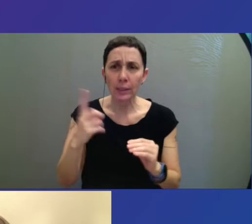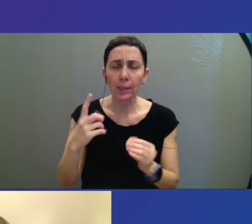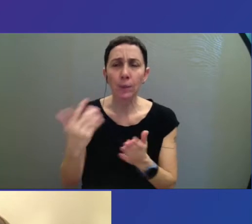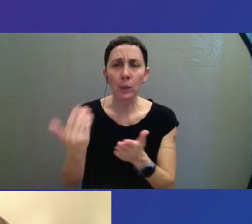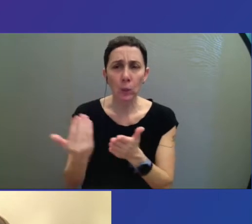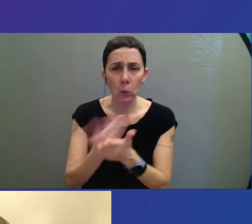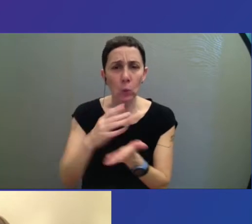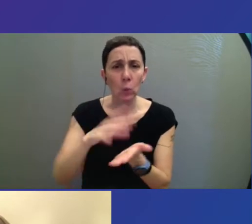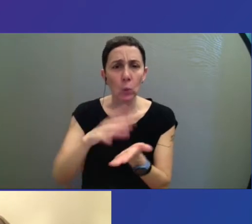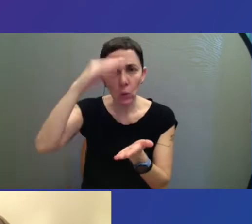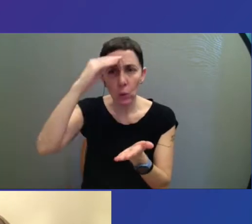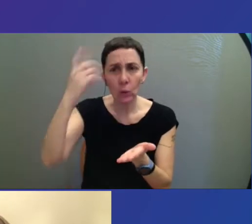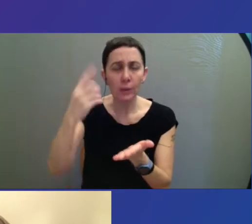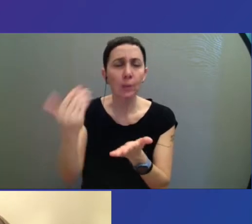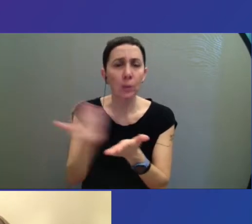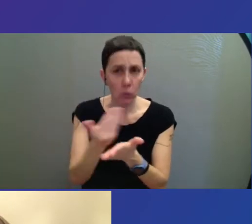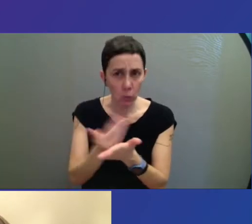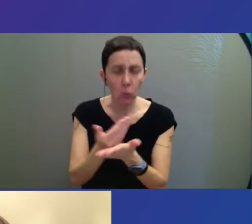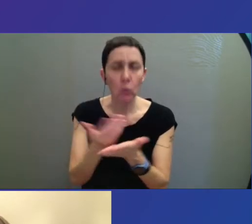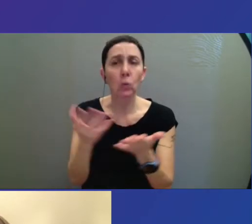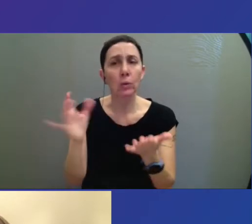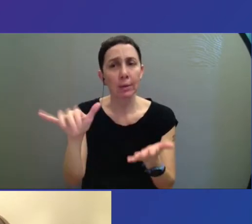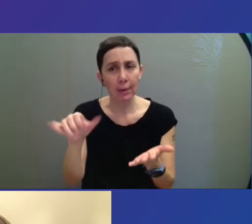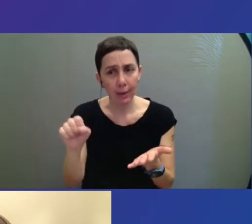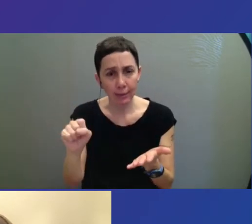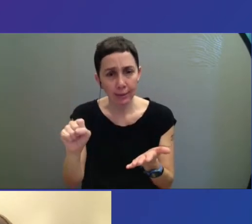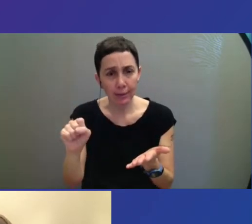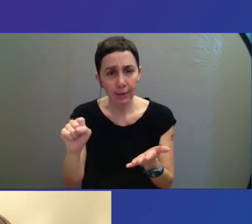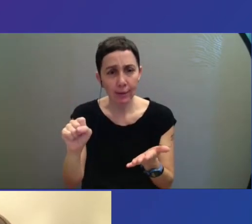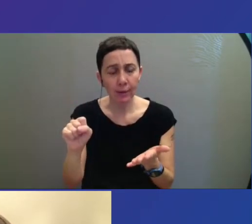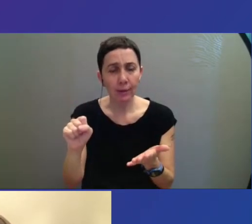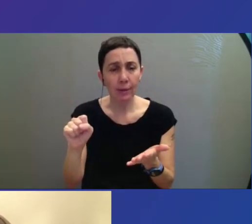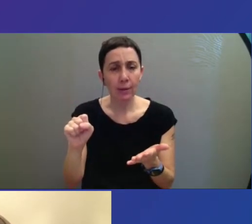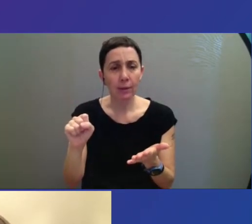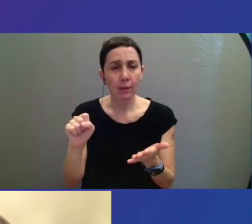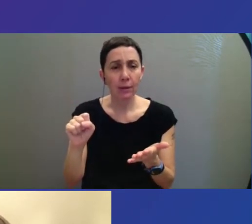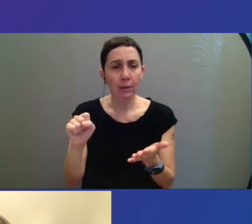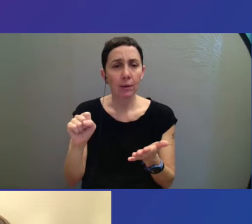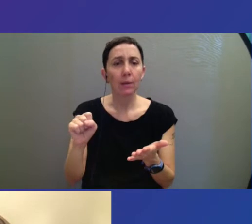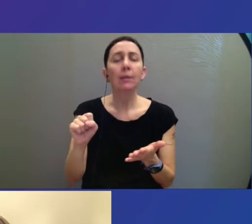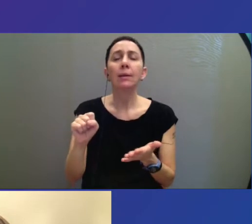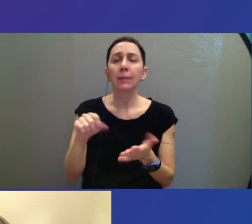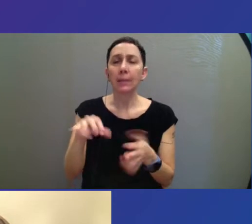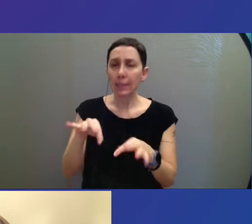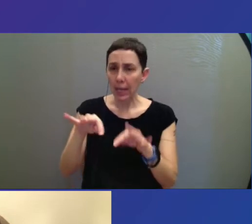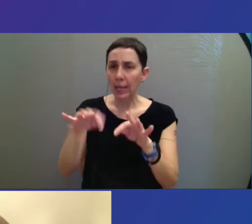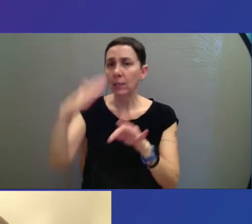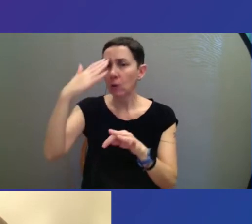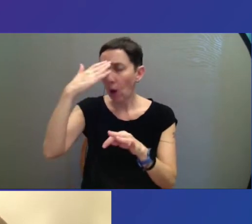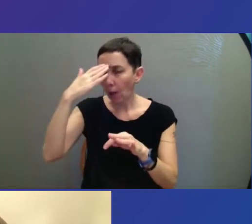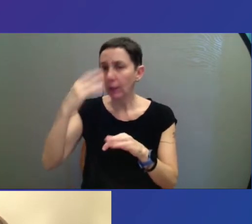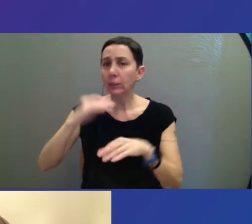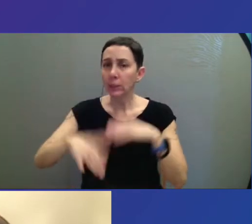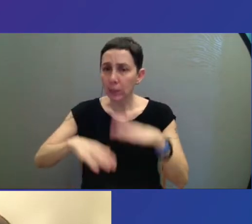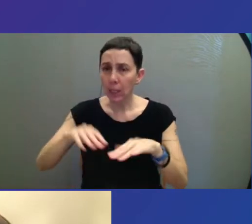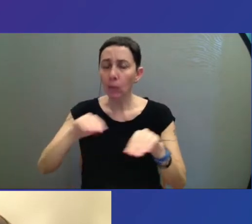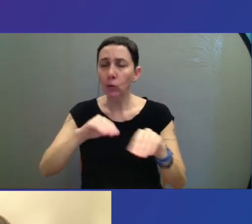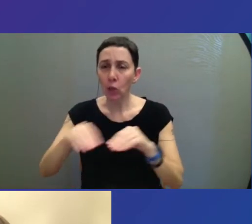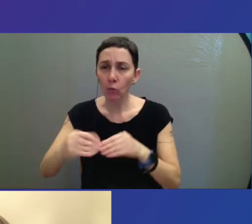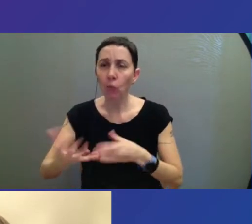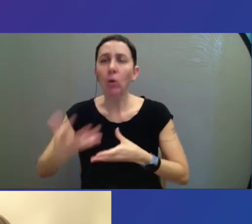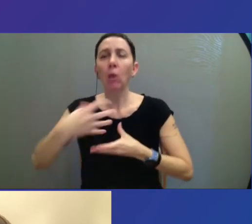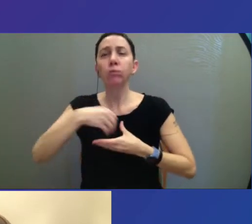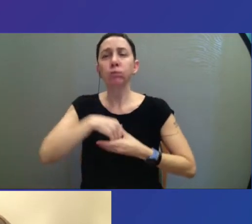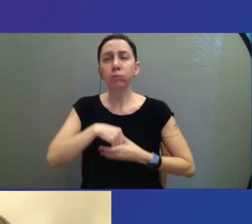in some information. Let's actually apply knowledge and steps and movements into the body and